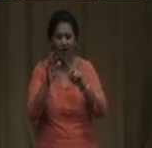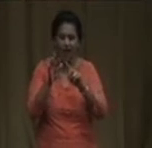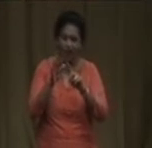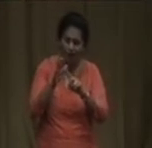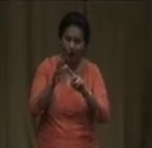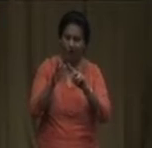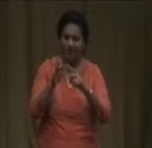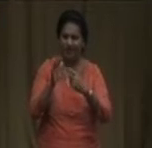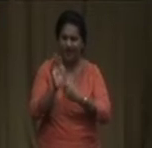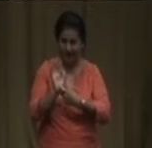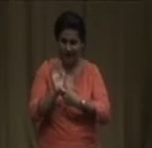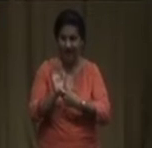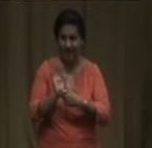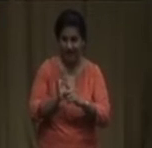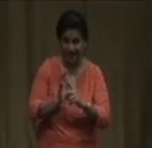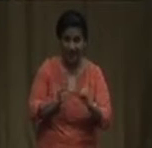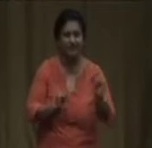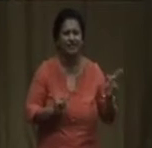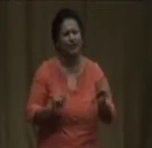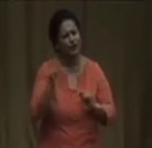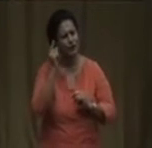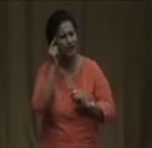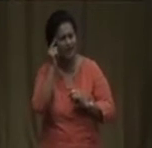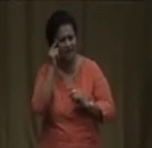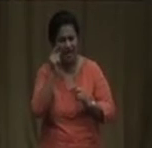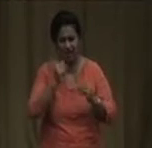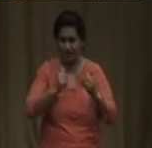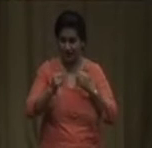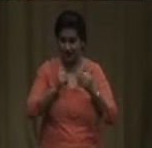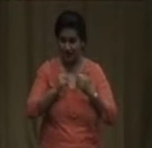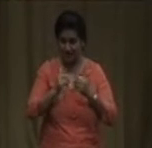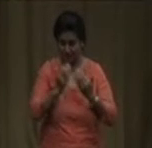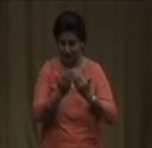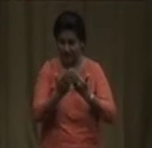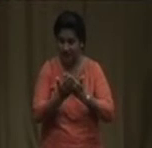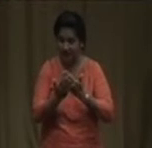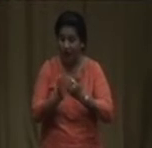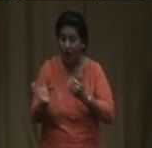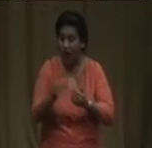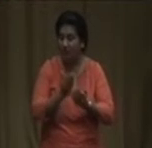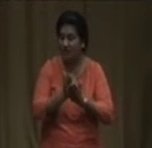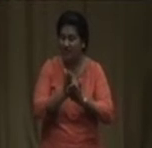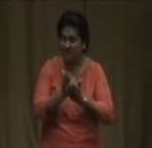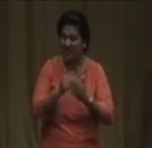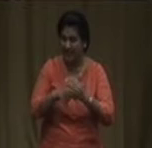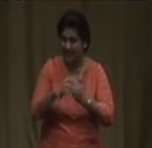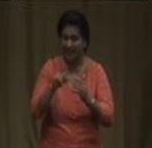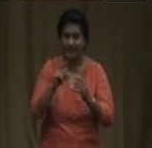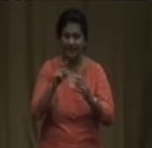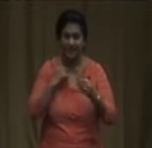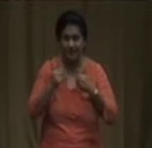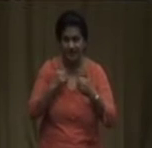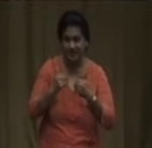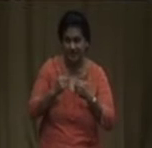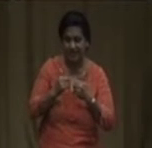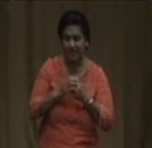is. If you think of a traditional university package, all the services that are associated with a traditional university package